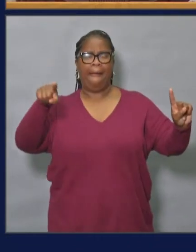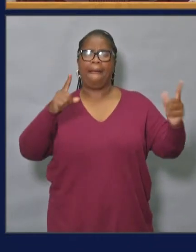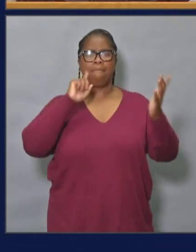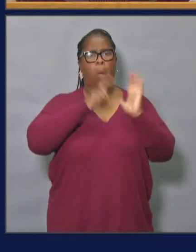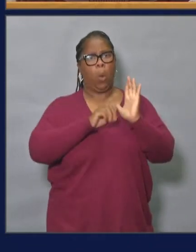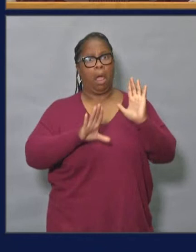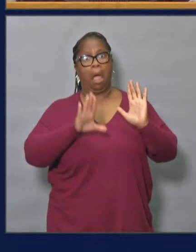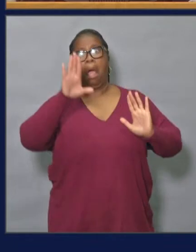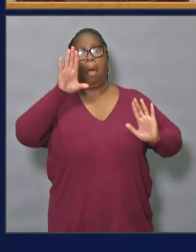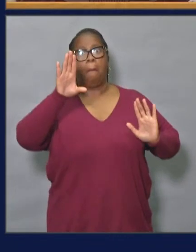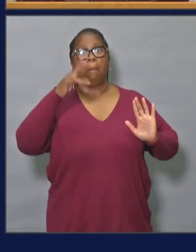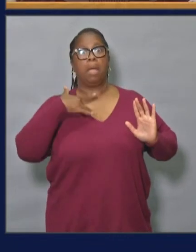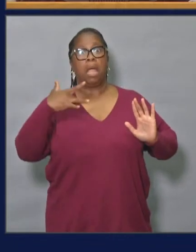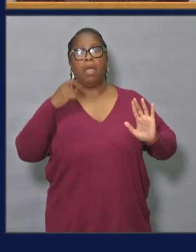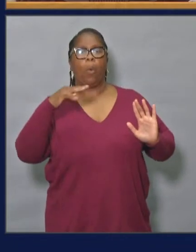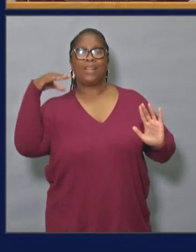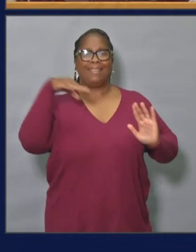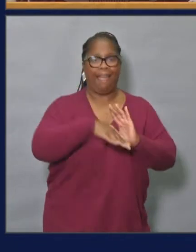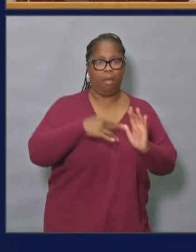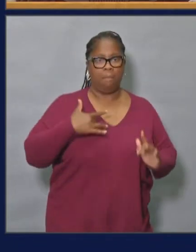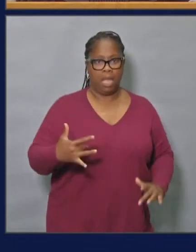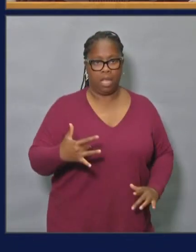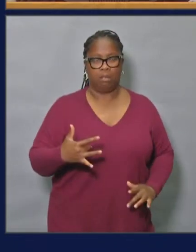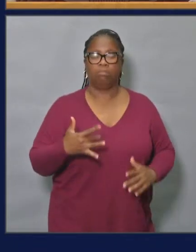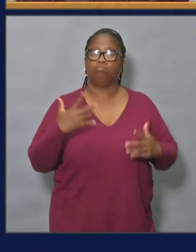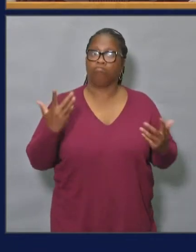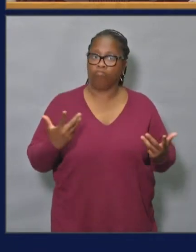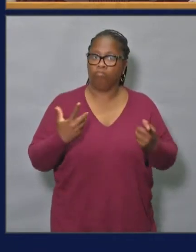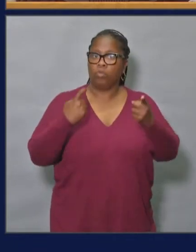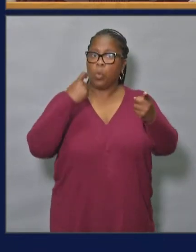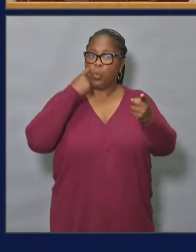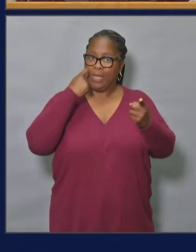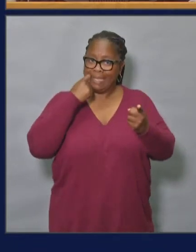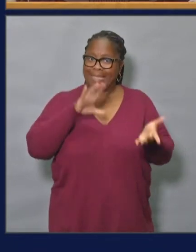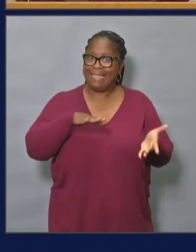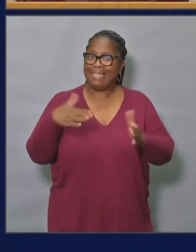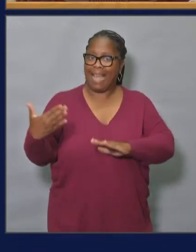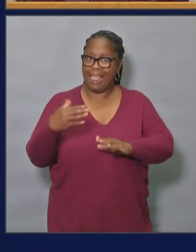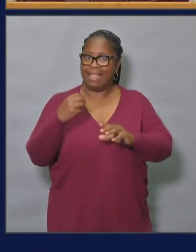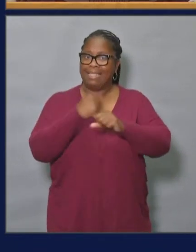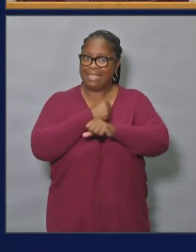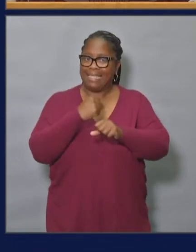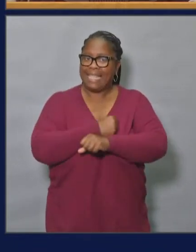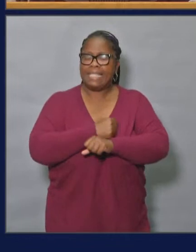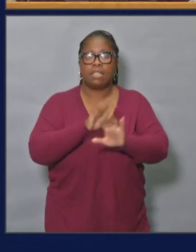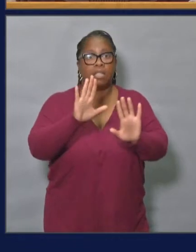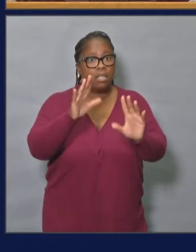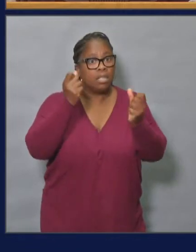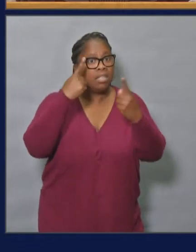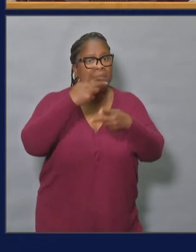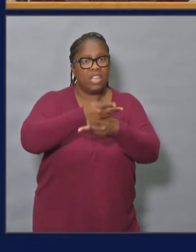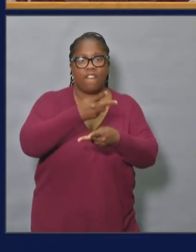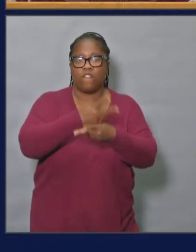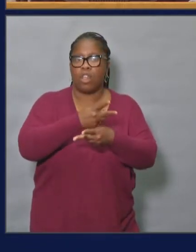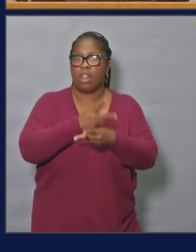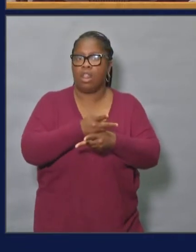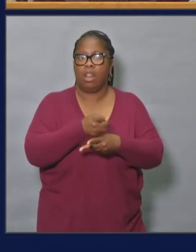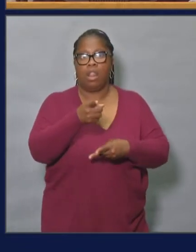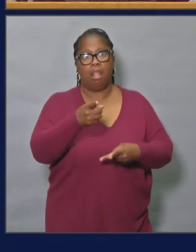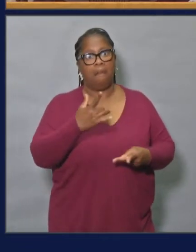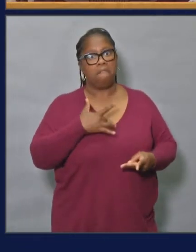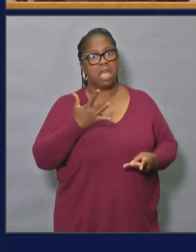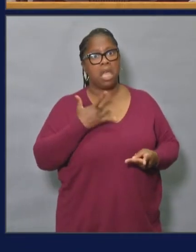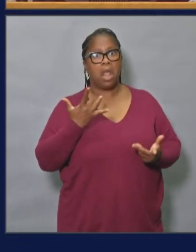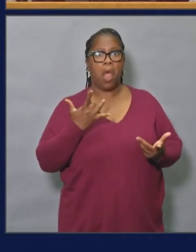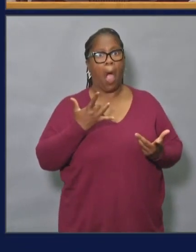And while this recent death data is being shown, I want to make sure folks know to interpret this with caution just because we have